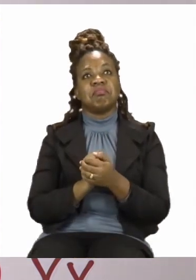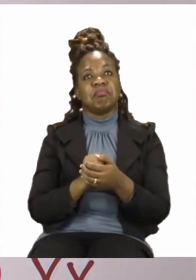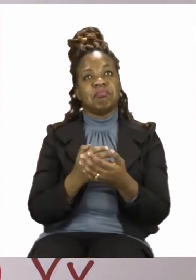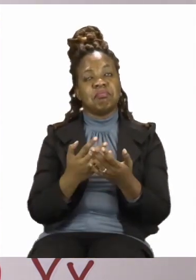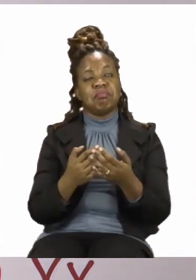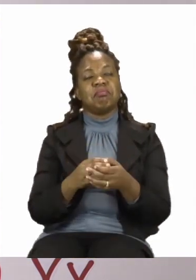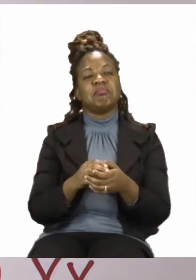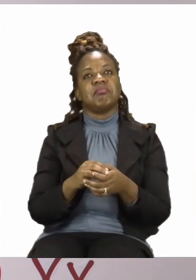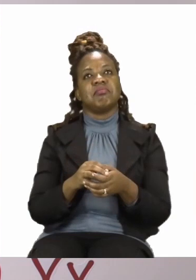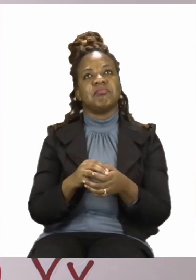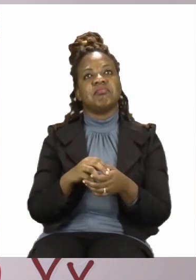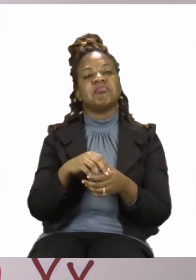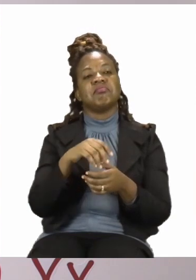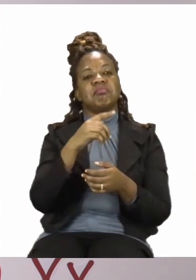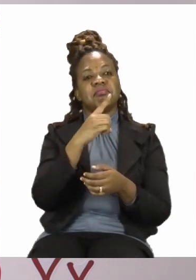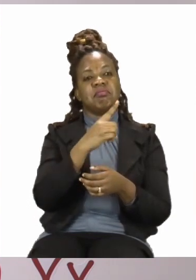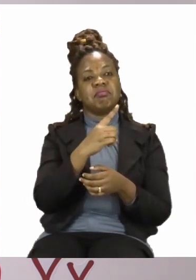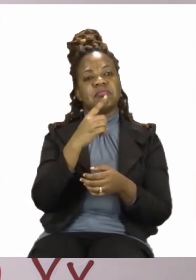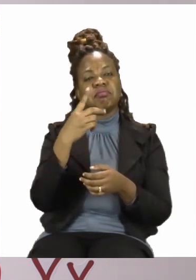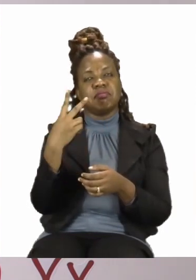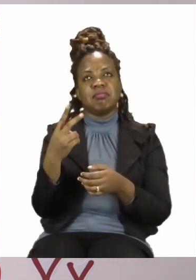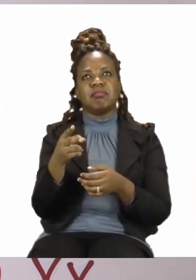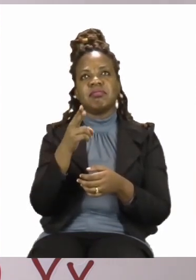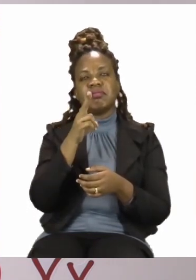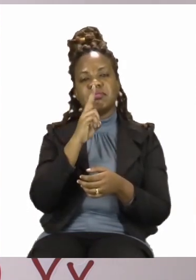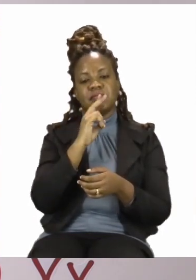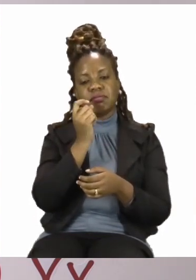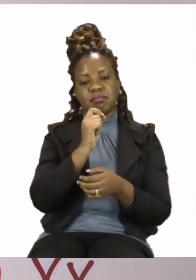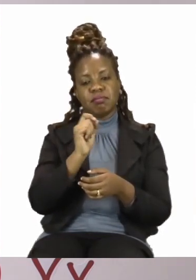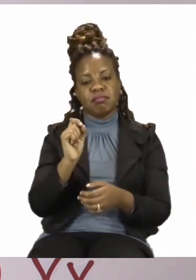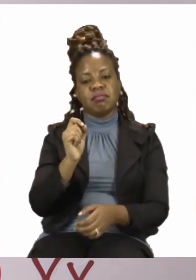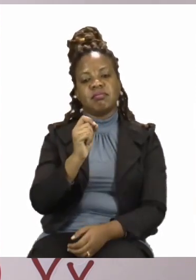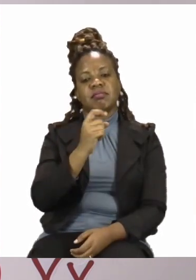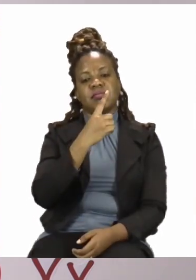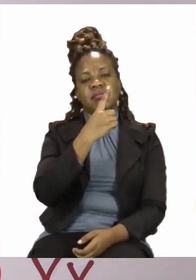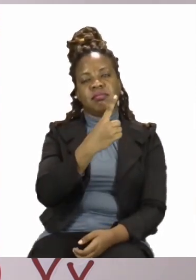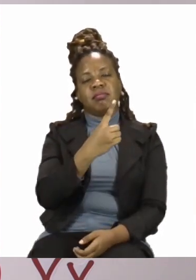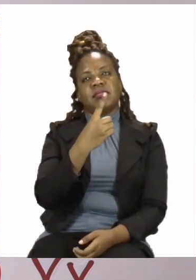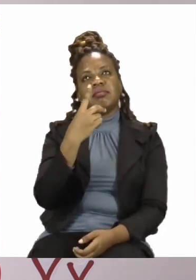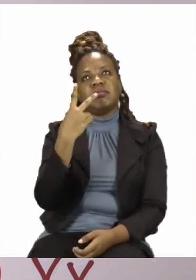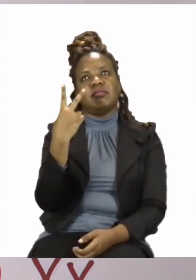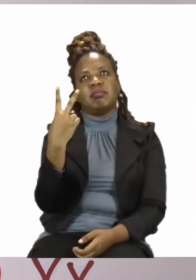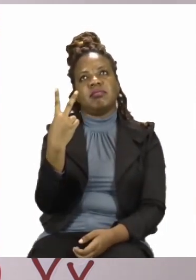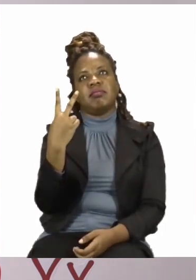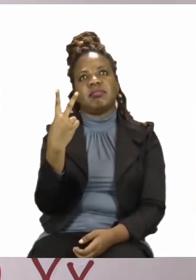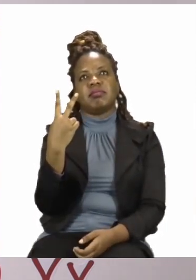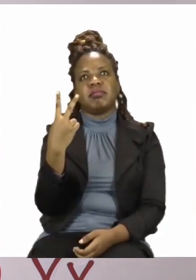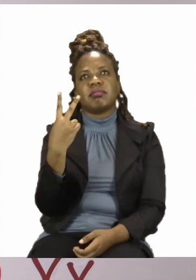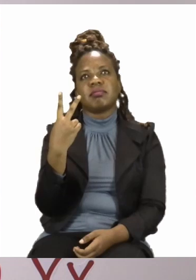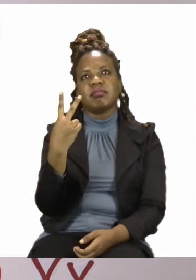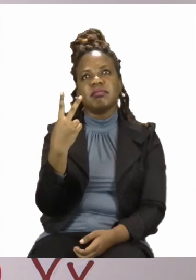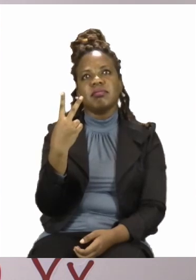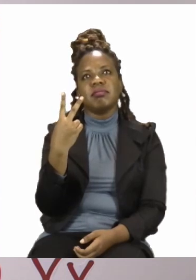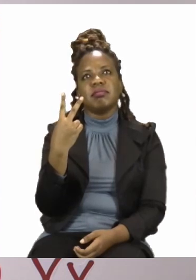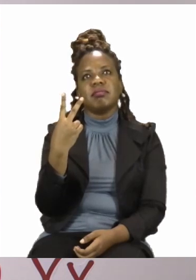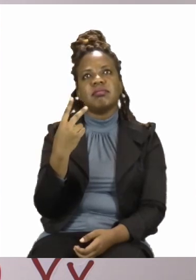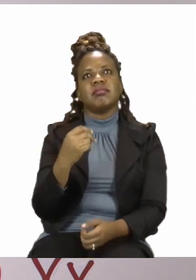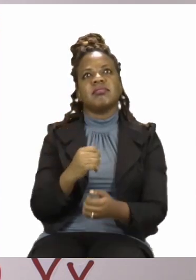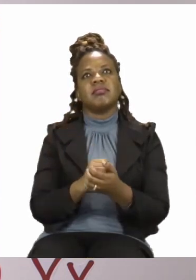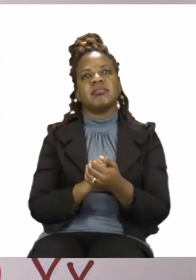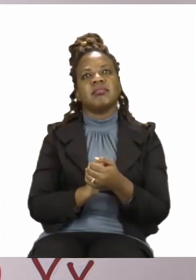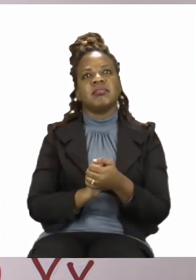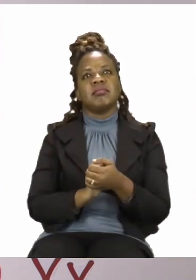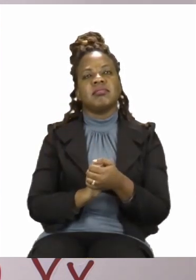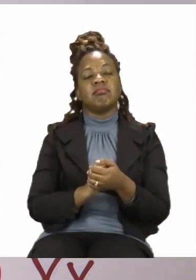are 12, which means our answer is going to be 12. Now we